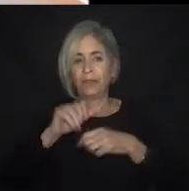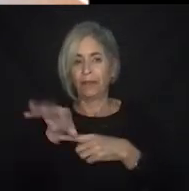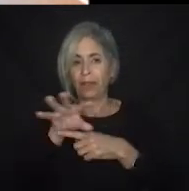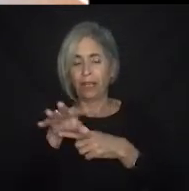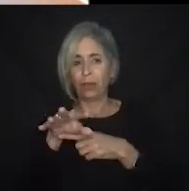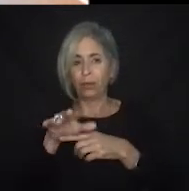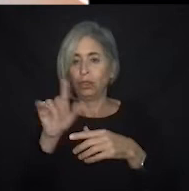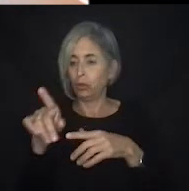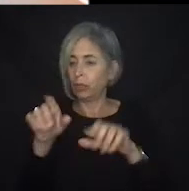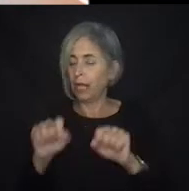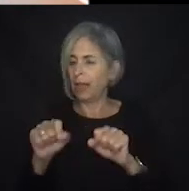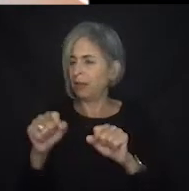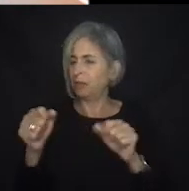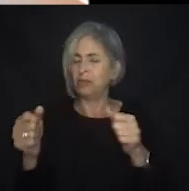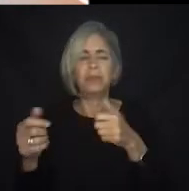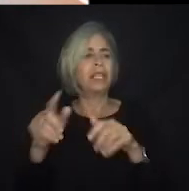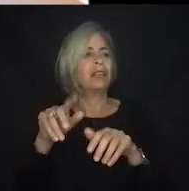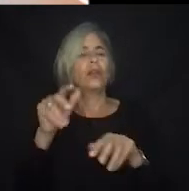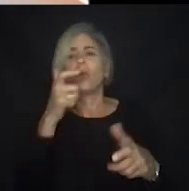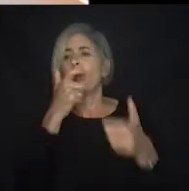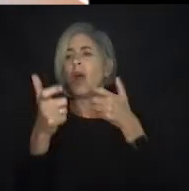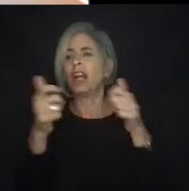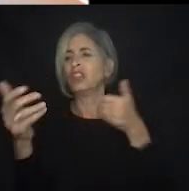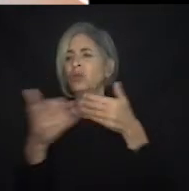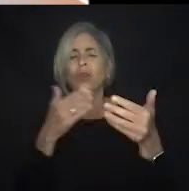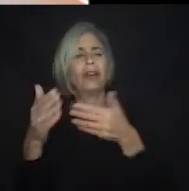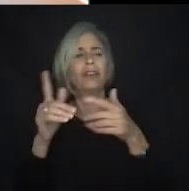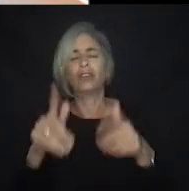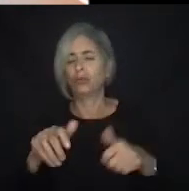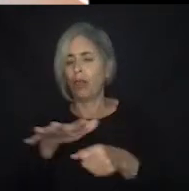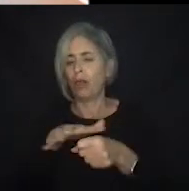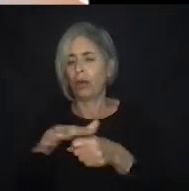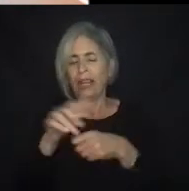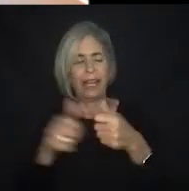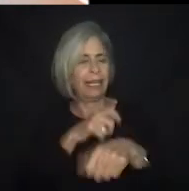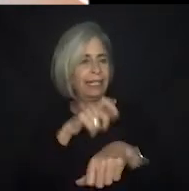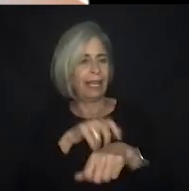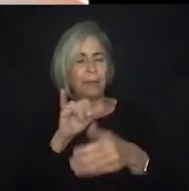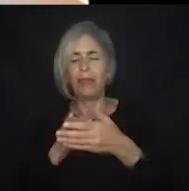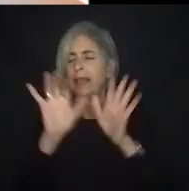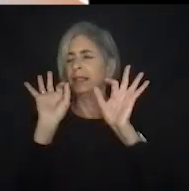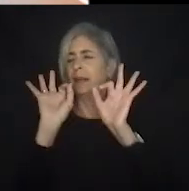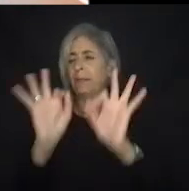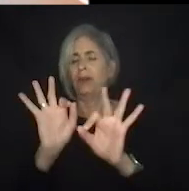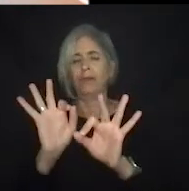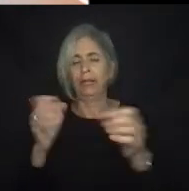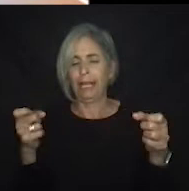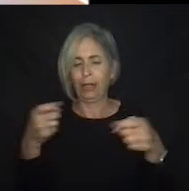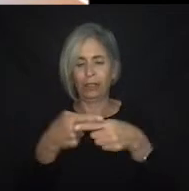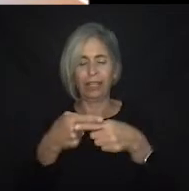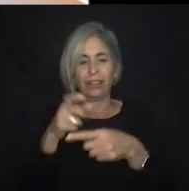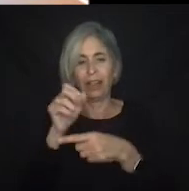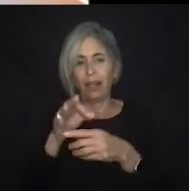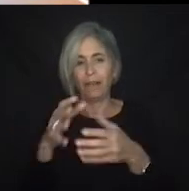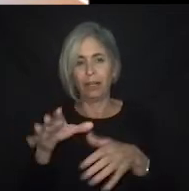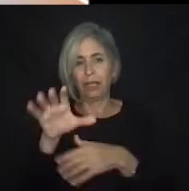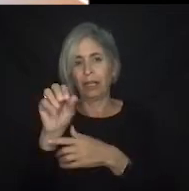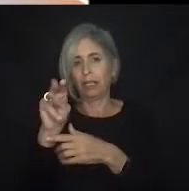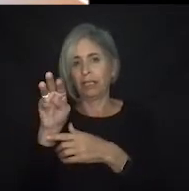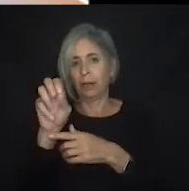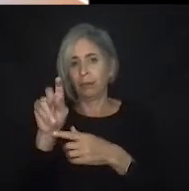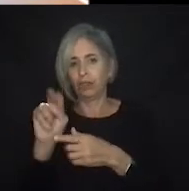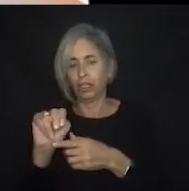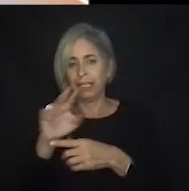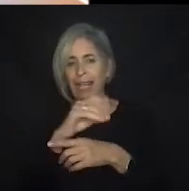dynamic experiences where we can be anywhere at any time. In my opinion, this is the perfect intersection of consumption